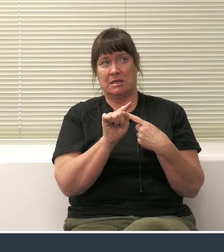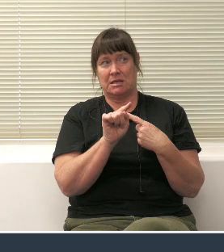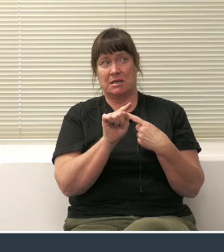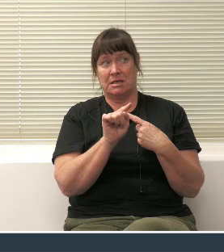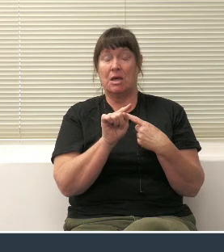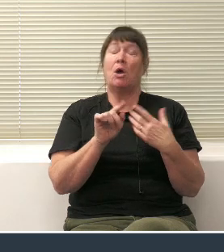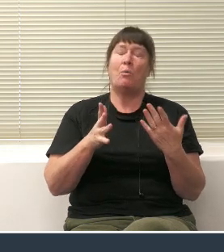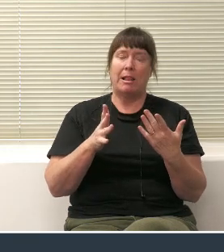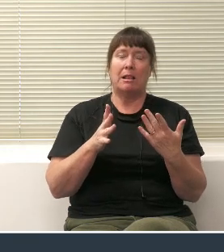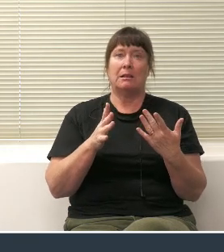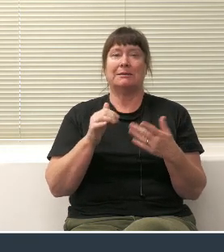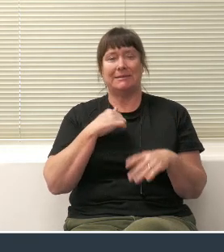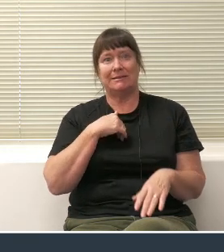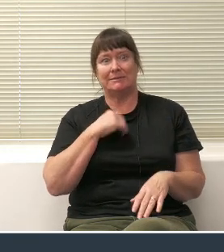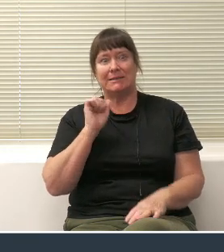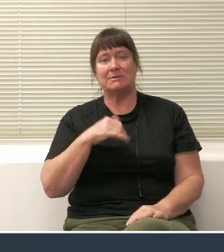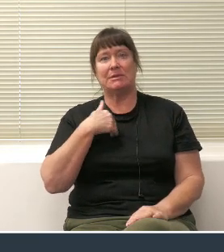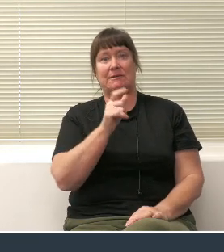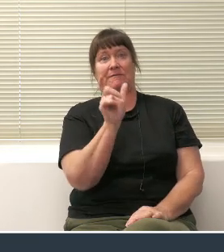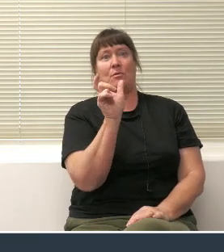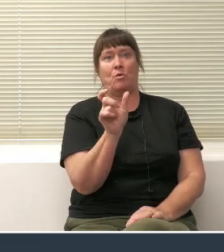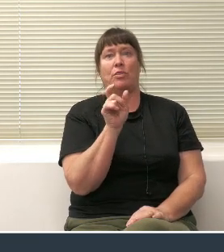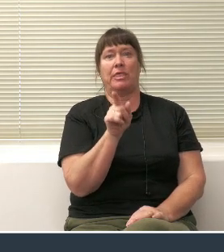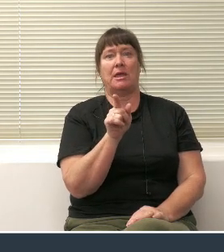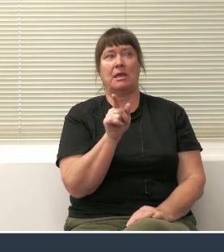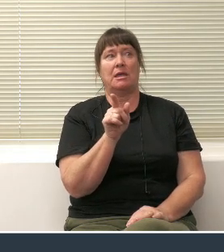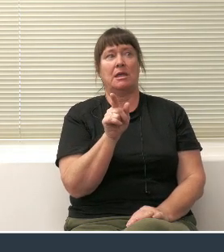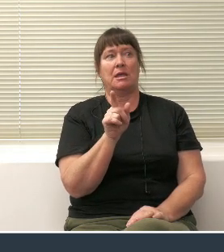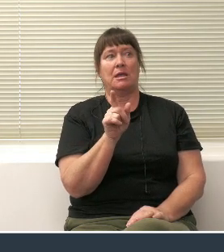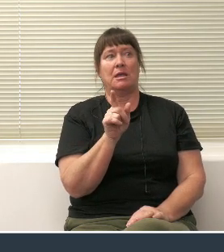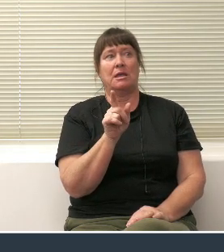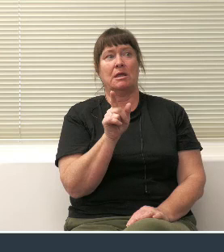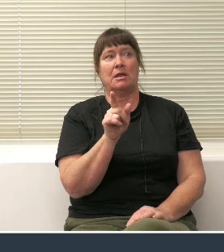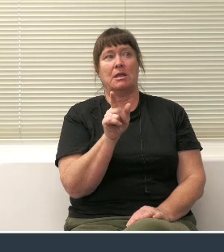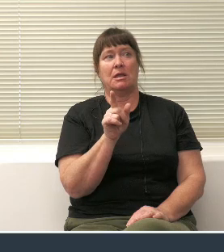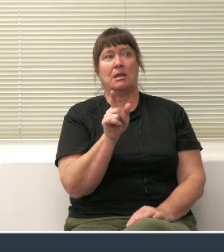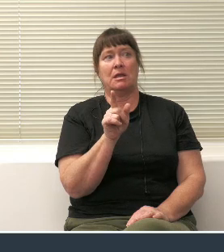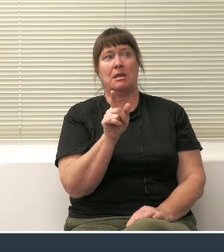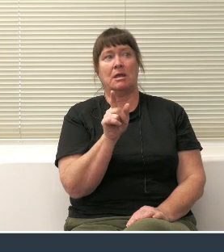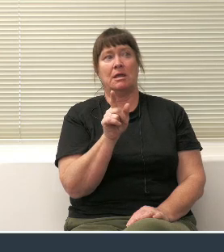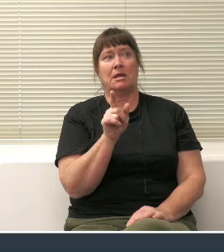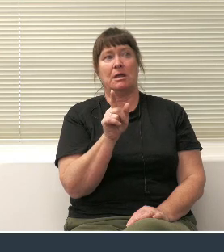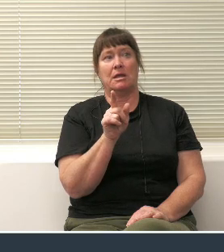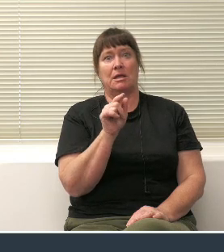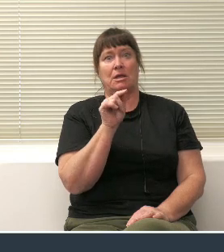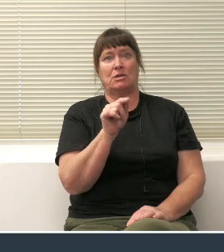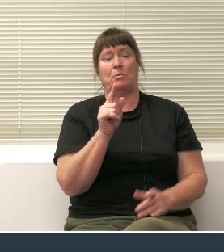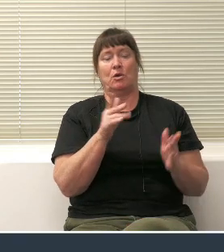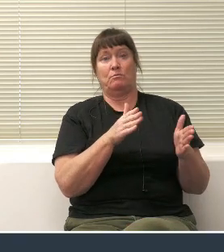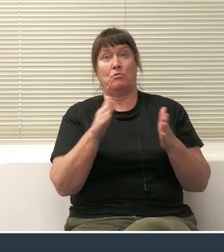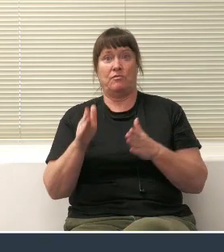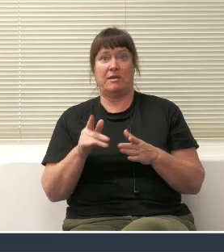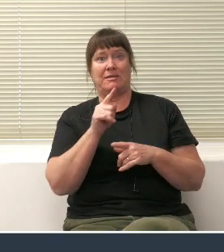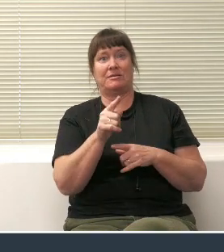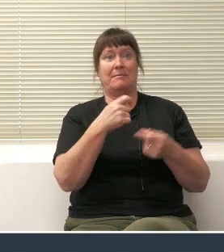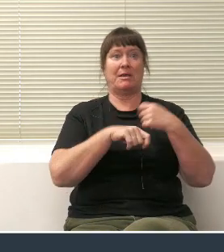I think, it does need to be there. Yeah. Perhaps we could move it as part of this, and this becomes A, i.e. the first